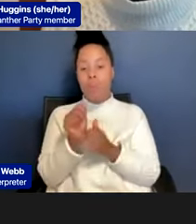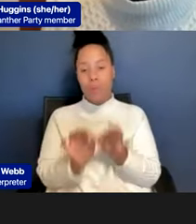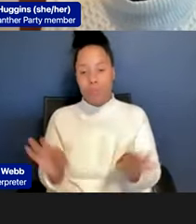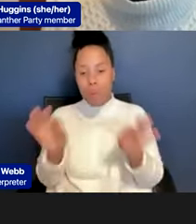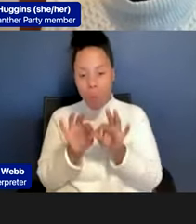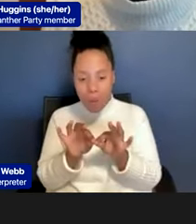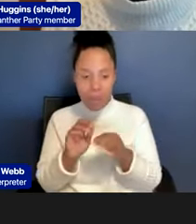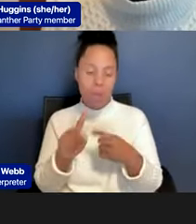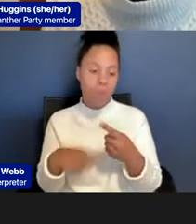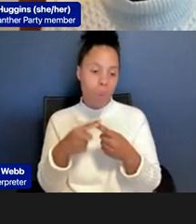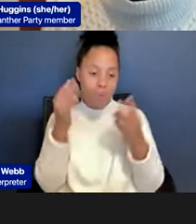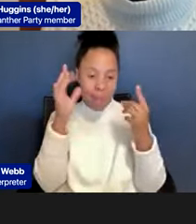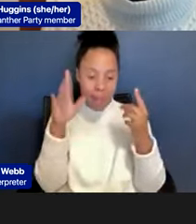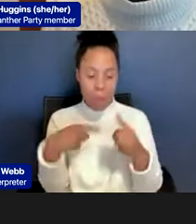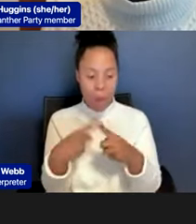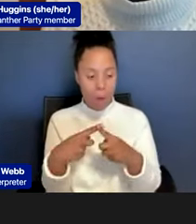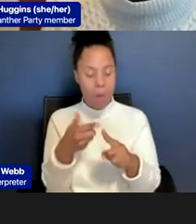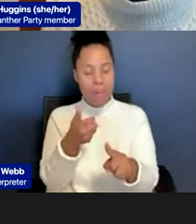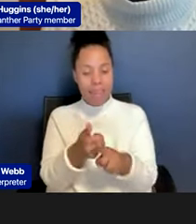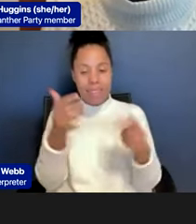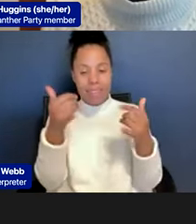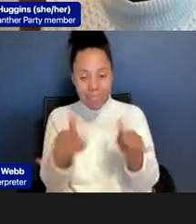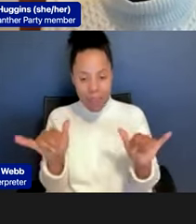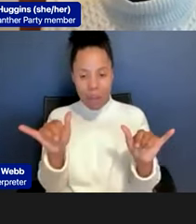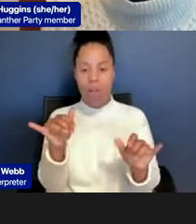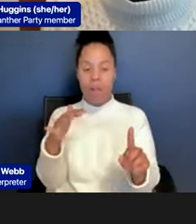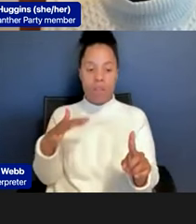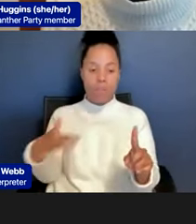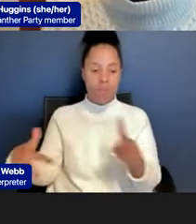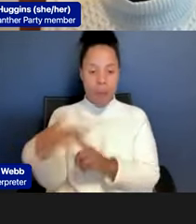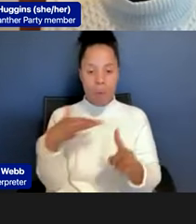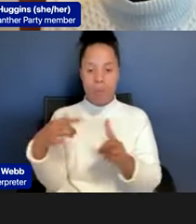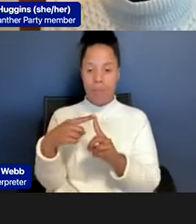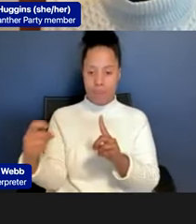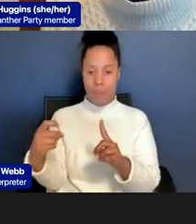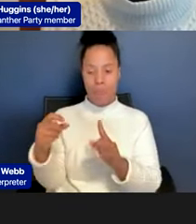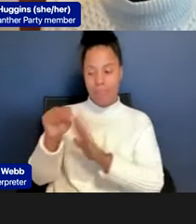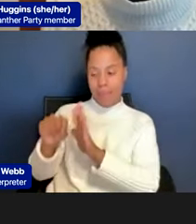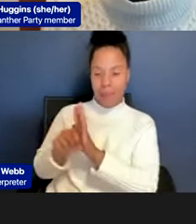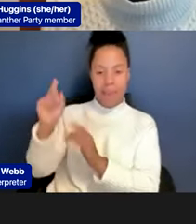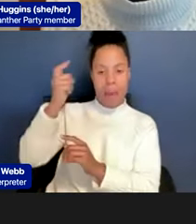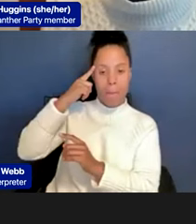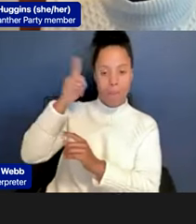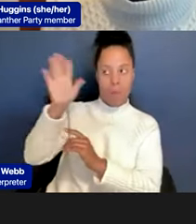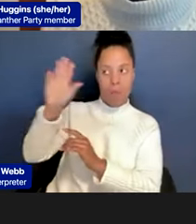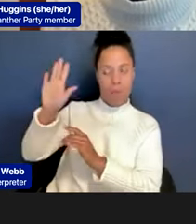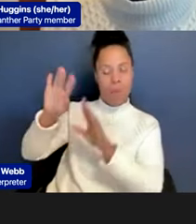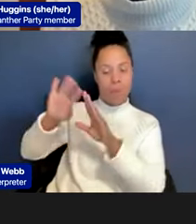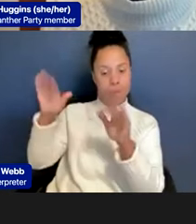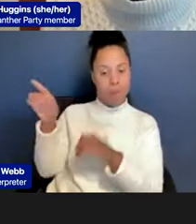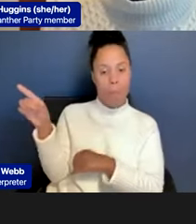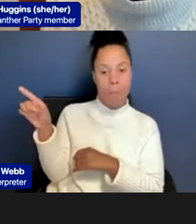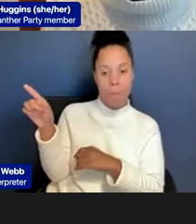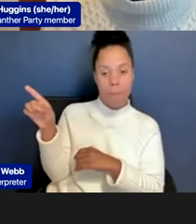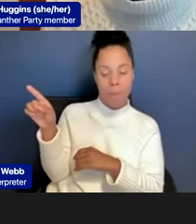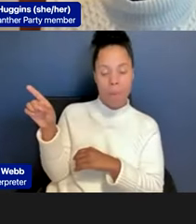that it is still surrounded by the state capitalist system, right? So just as we can look